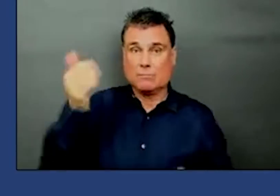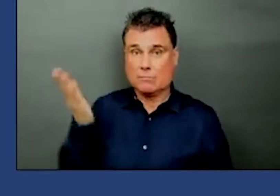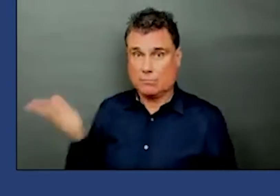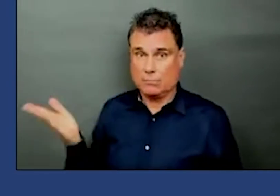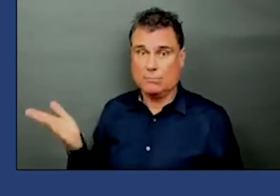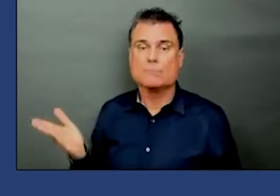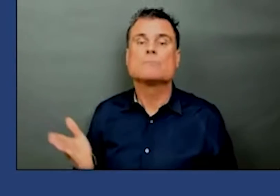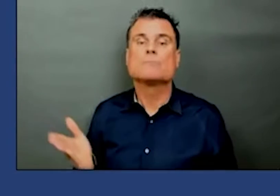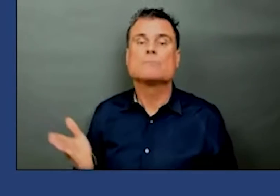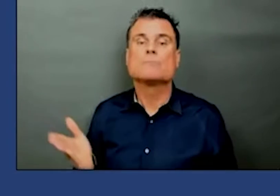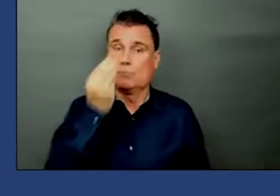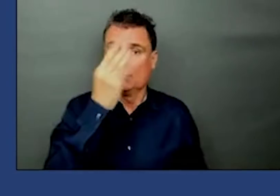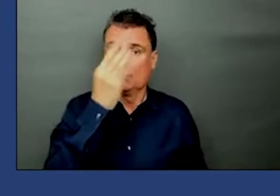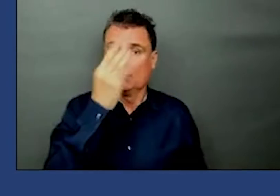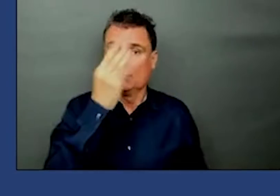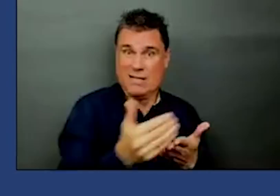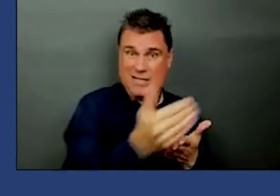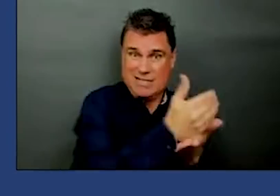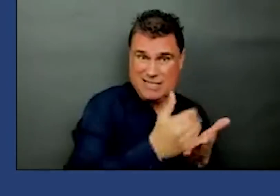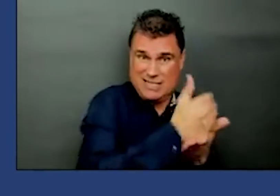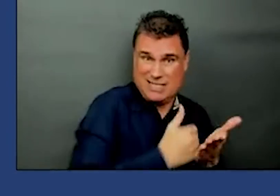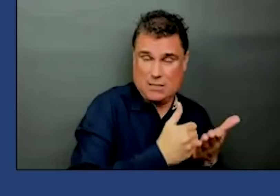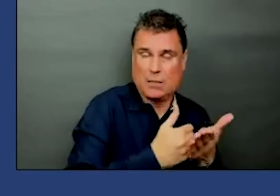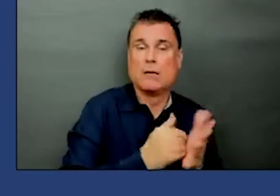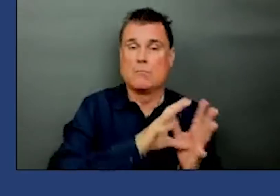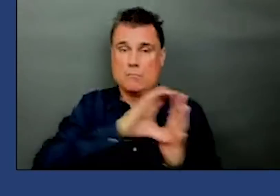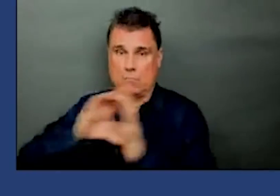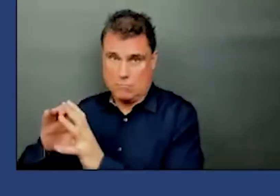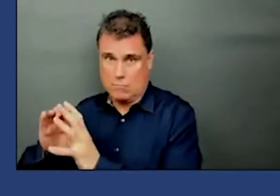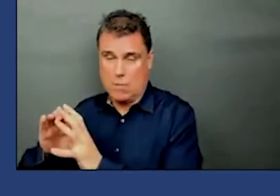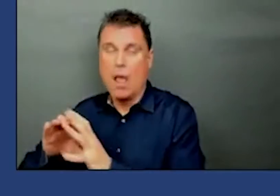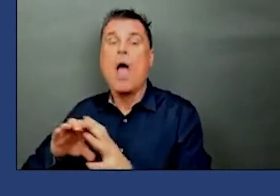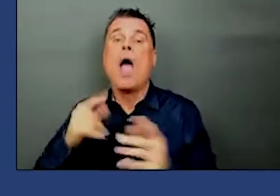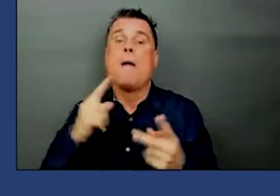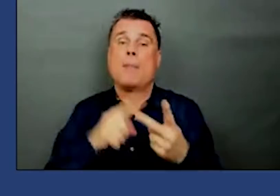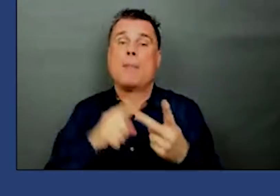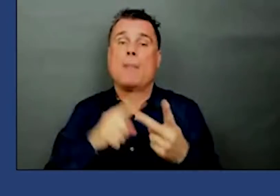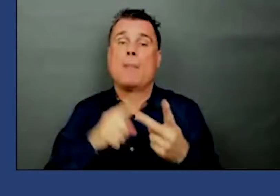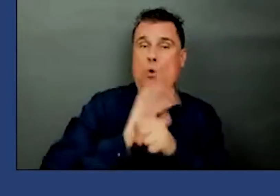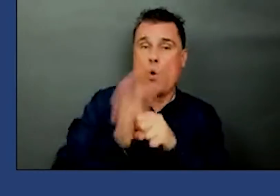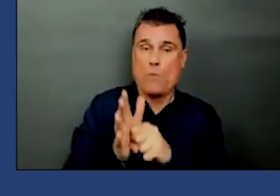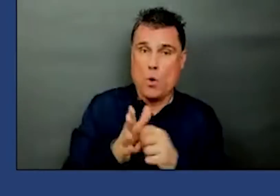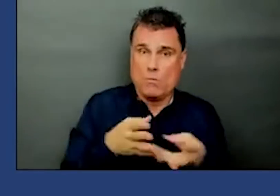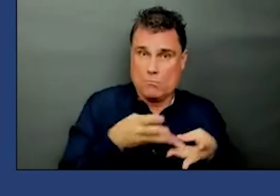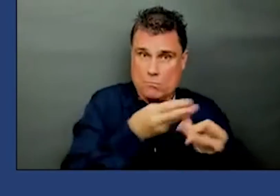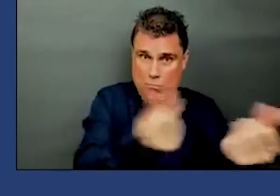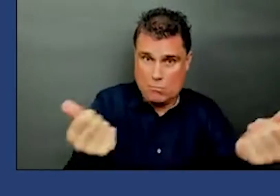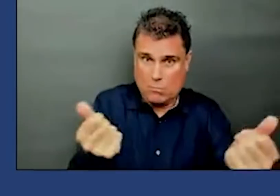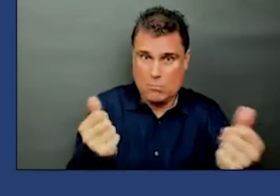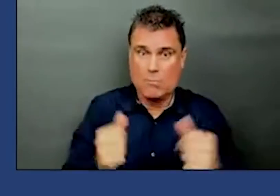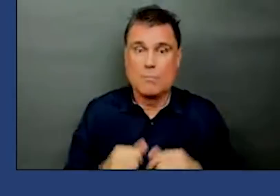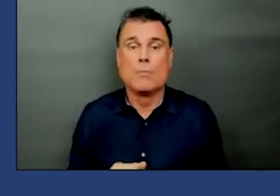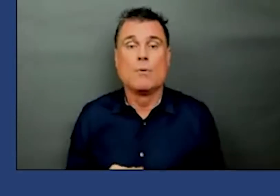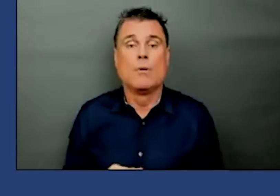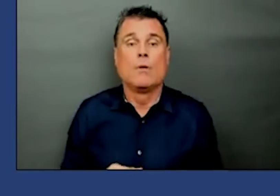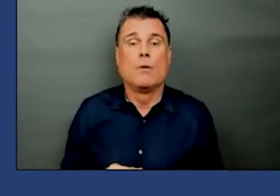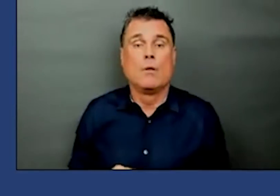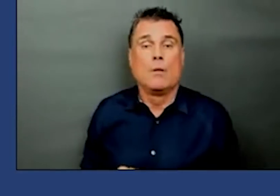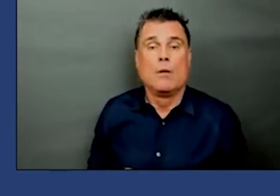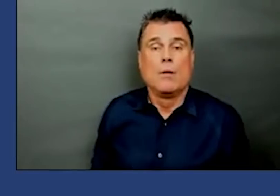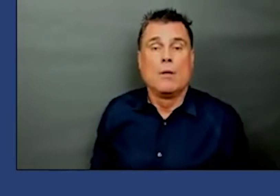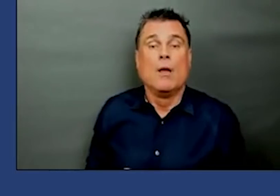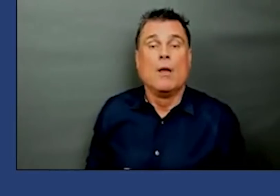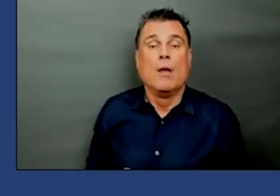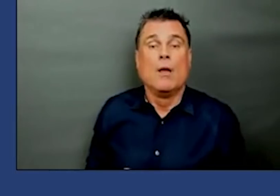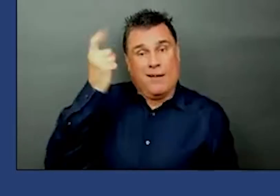base a rebate is on underwriting savings versus net income. And that's because underwriting savings are directly linked to the